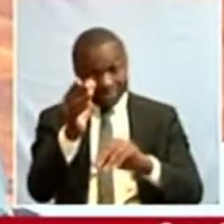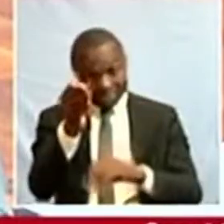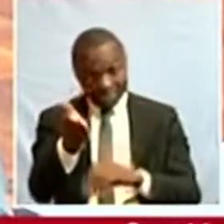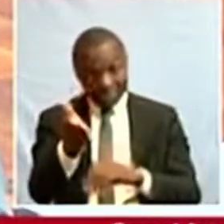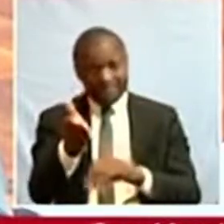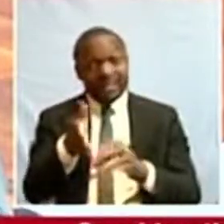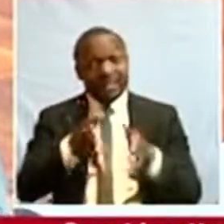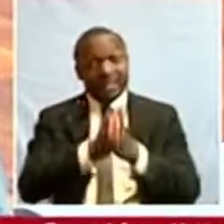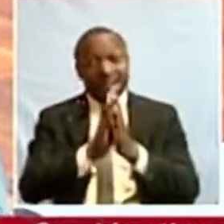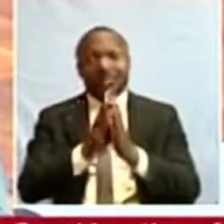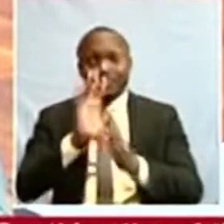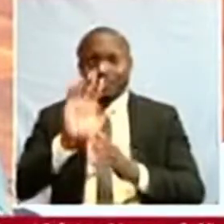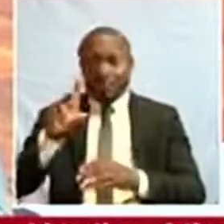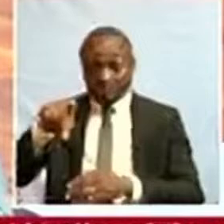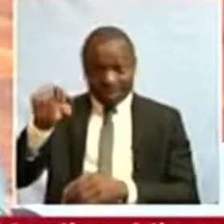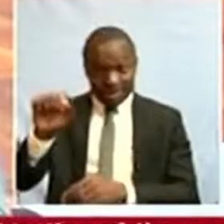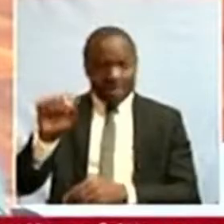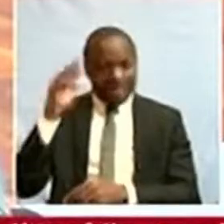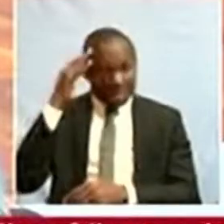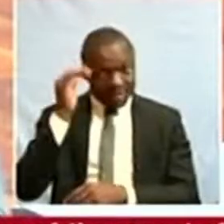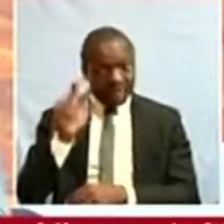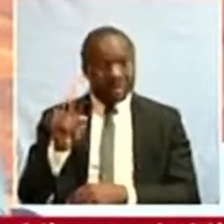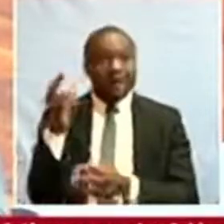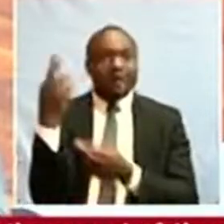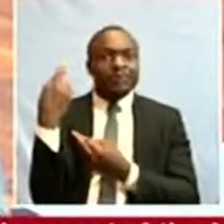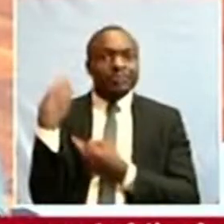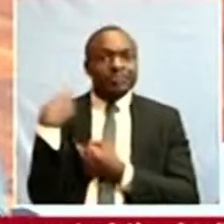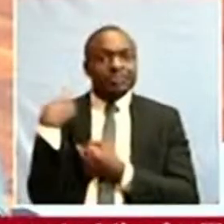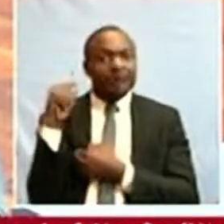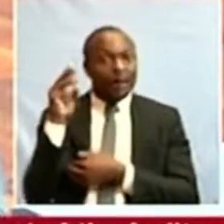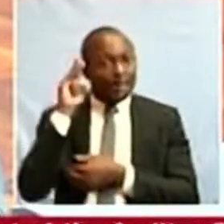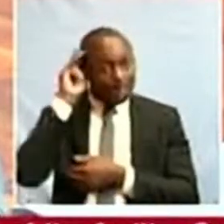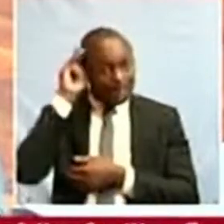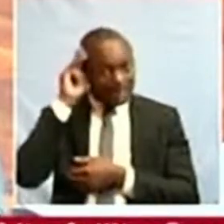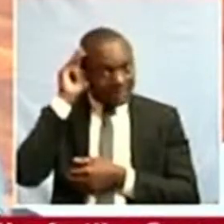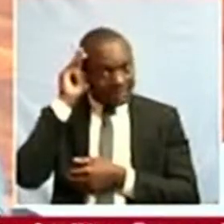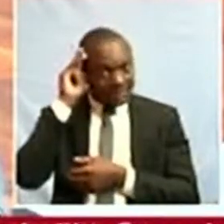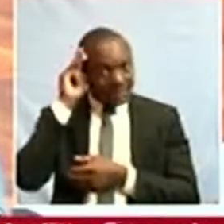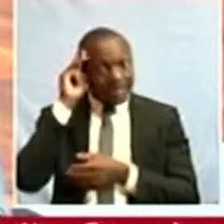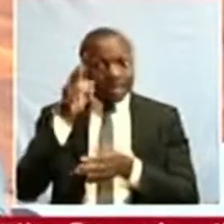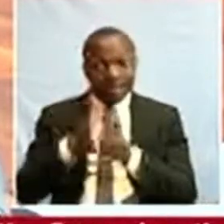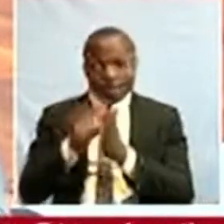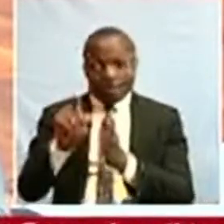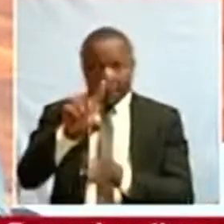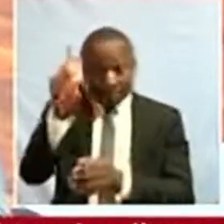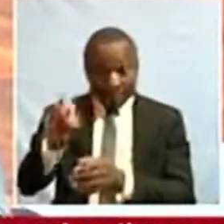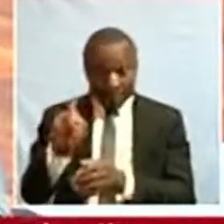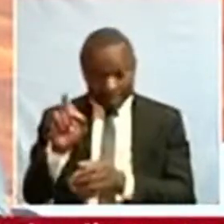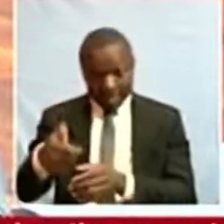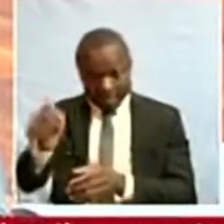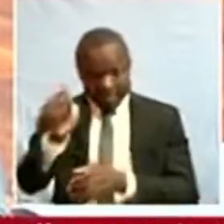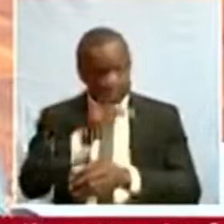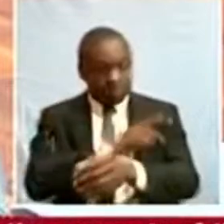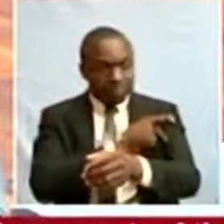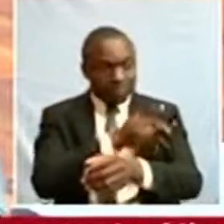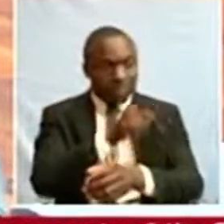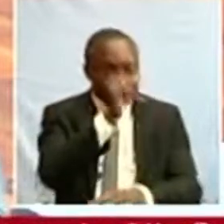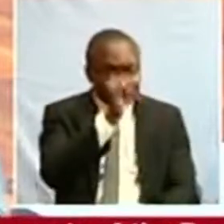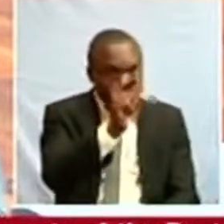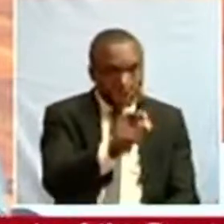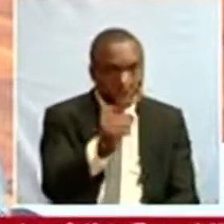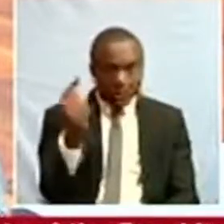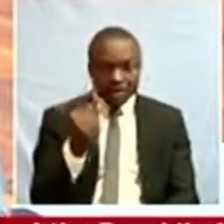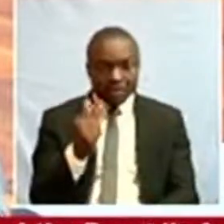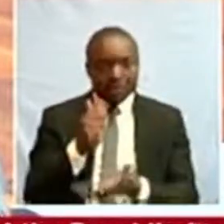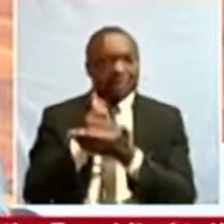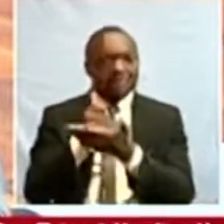We're asking your controlling officer because she's in charge of the ministry. We ask her a question, she will delegate to you, who's come to help